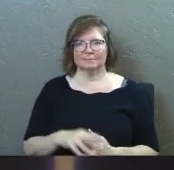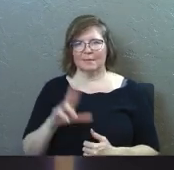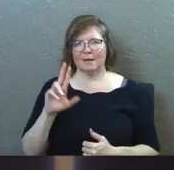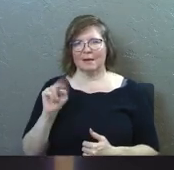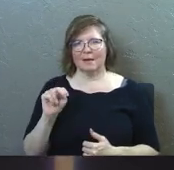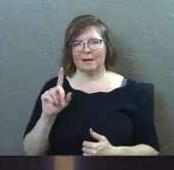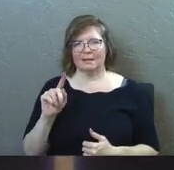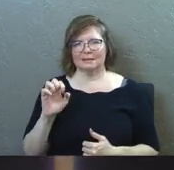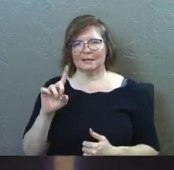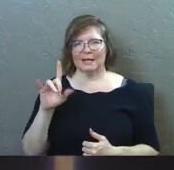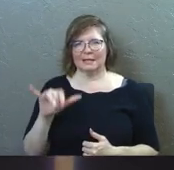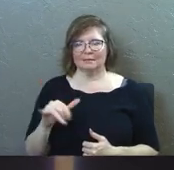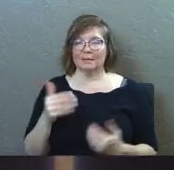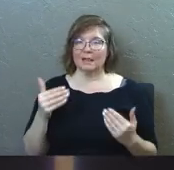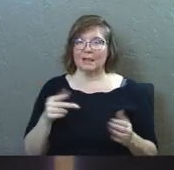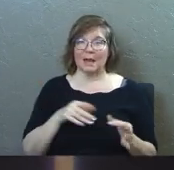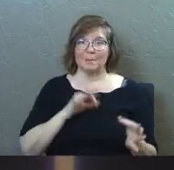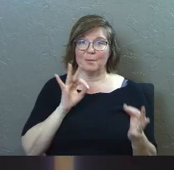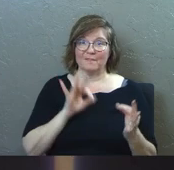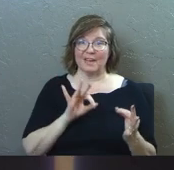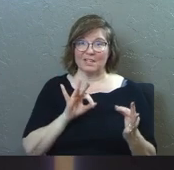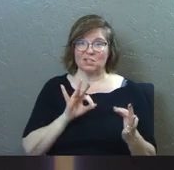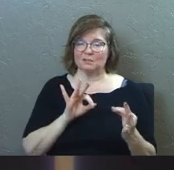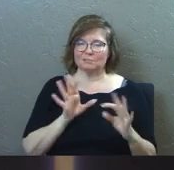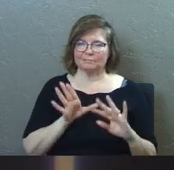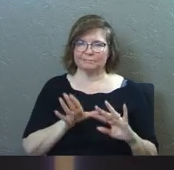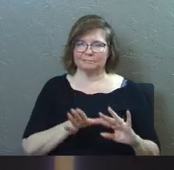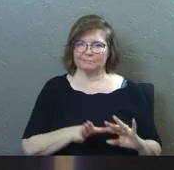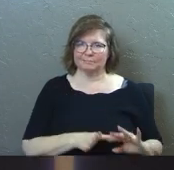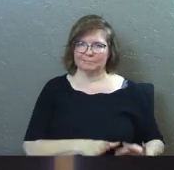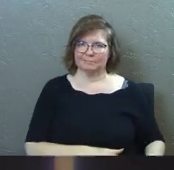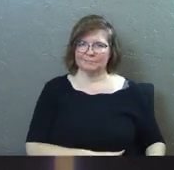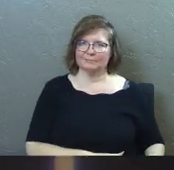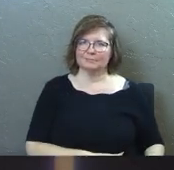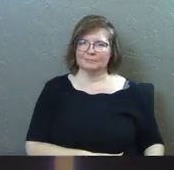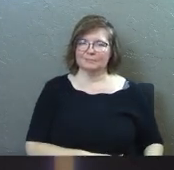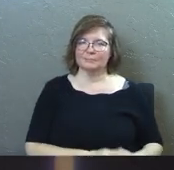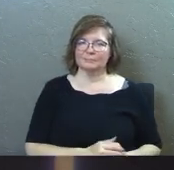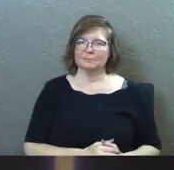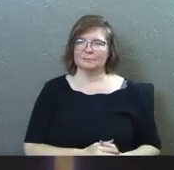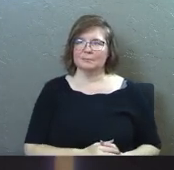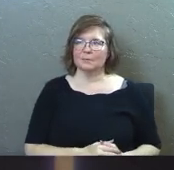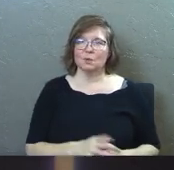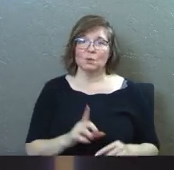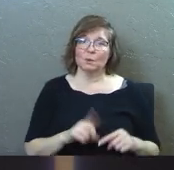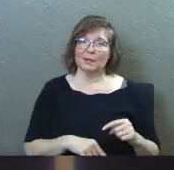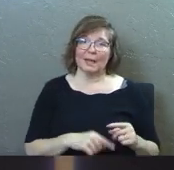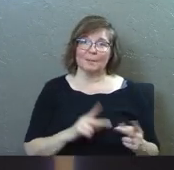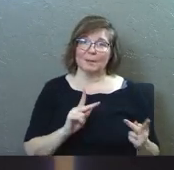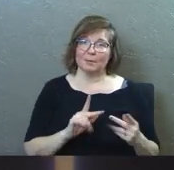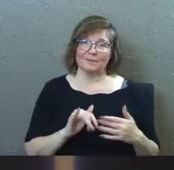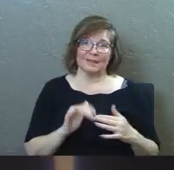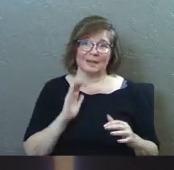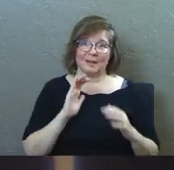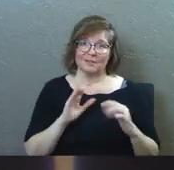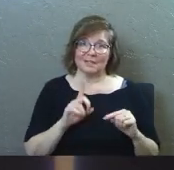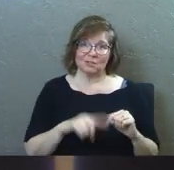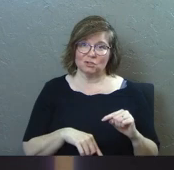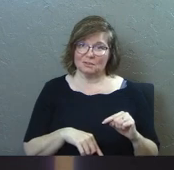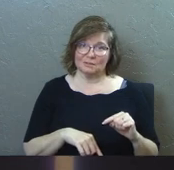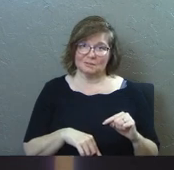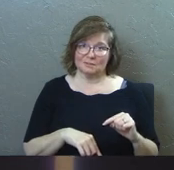Let perfection go. You can't be perfect in that